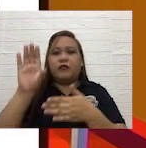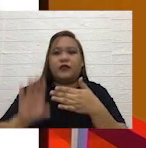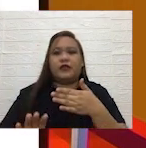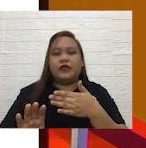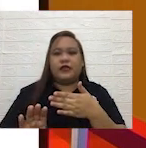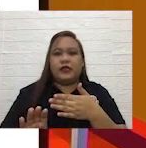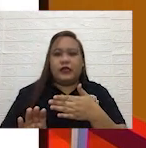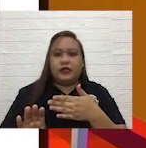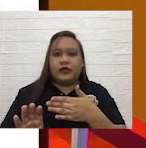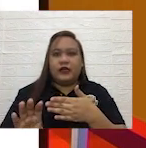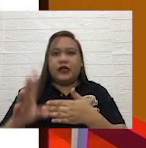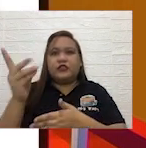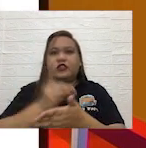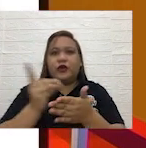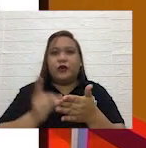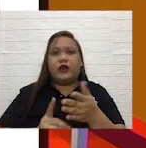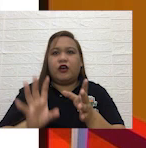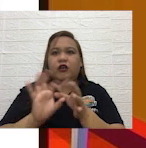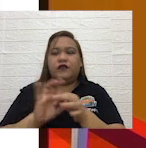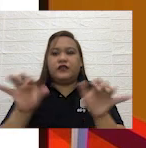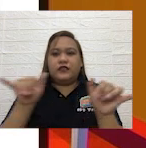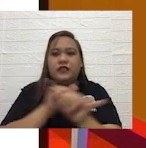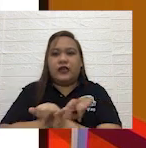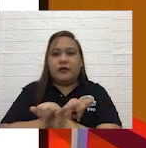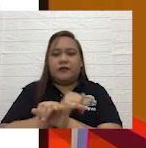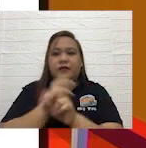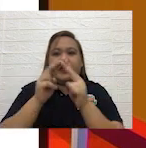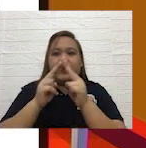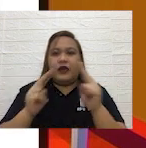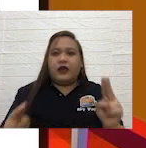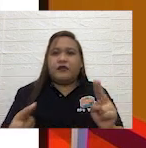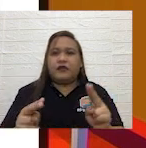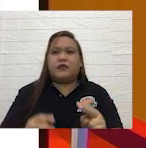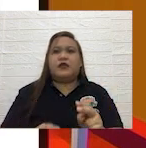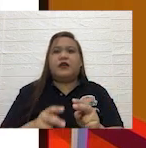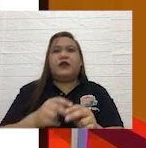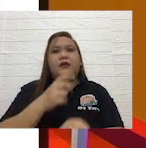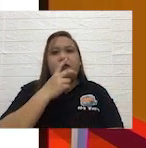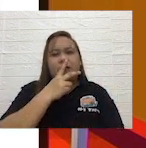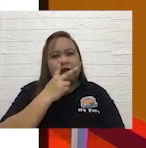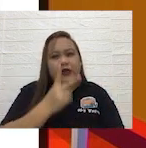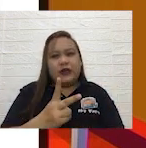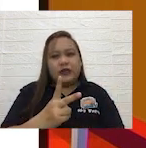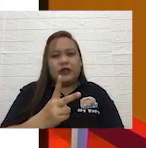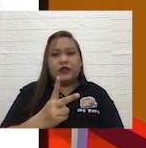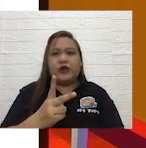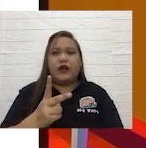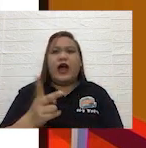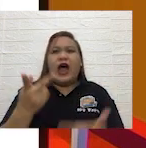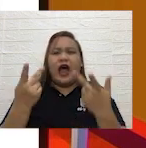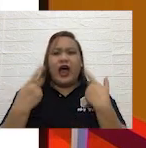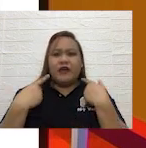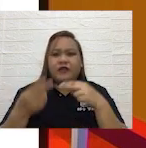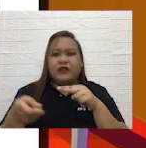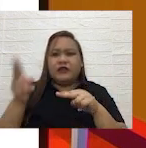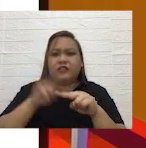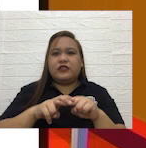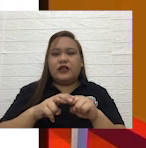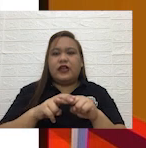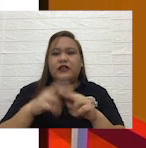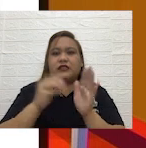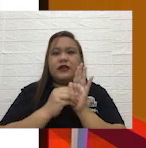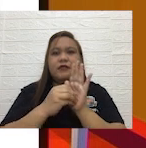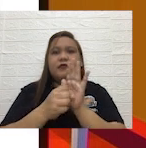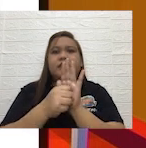It is a complete detailed floor plan drawing of the same house. You will notice that there were additional